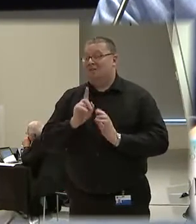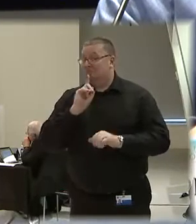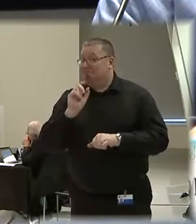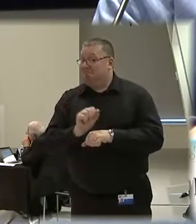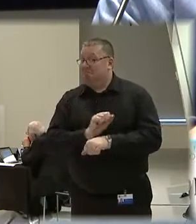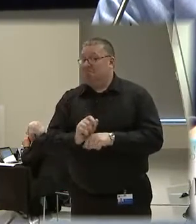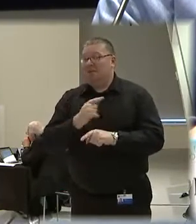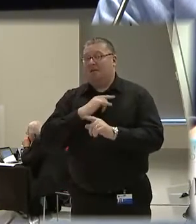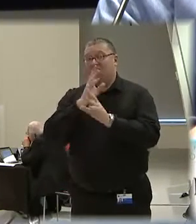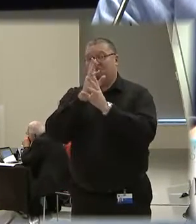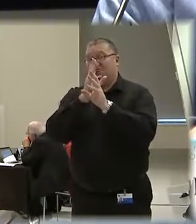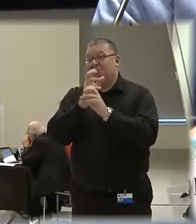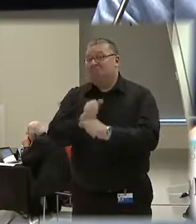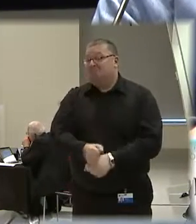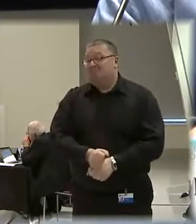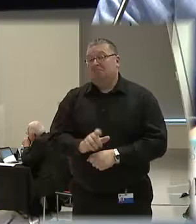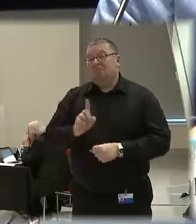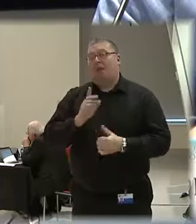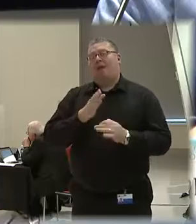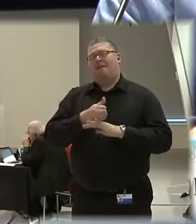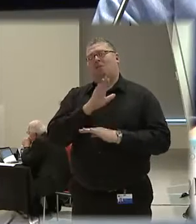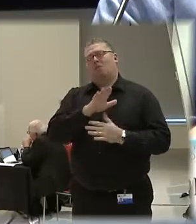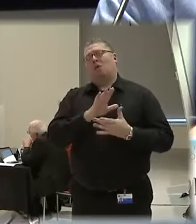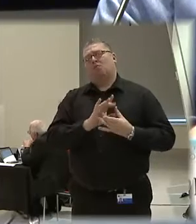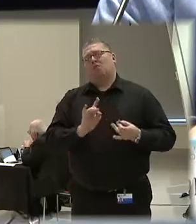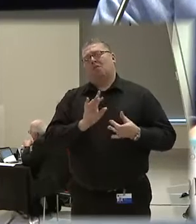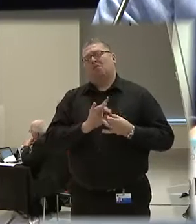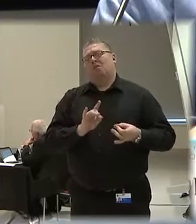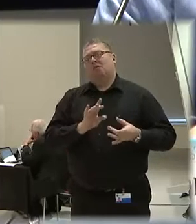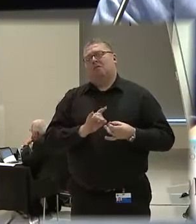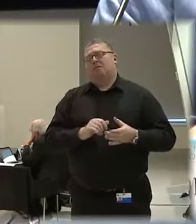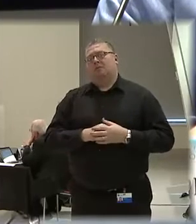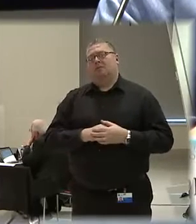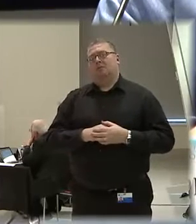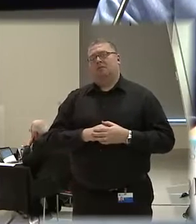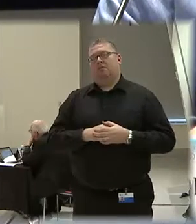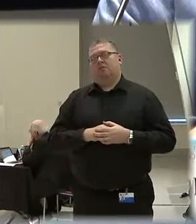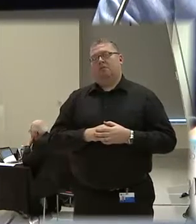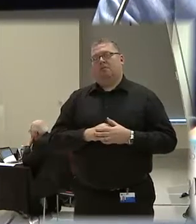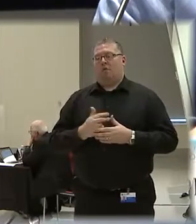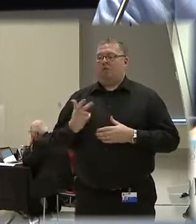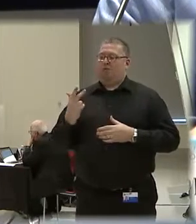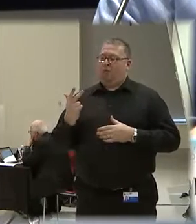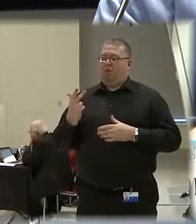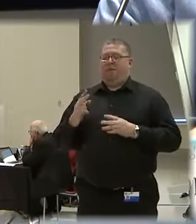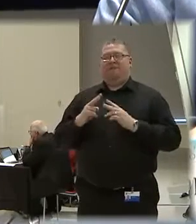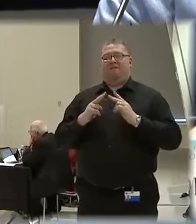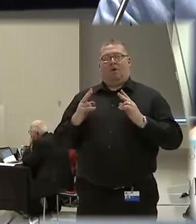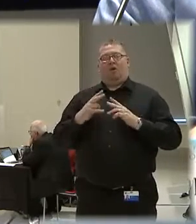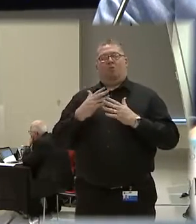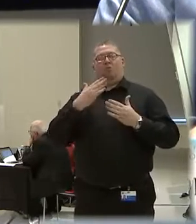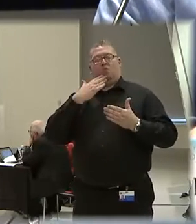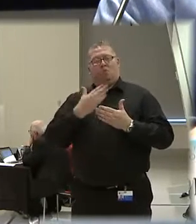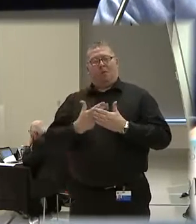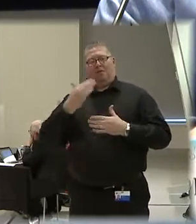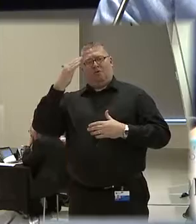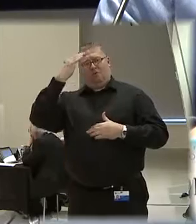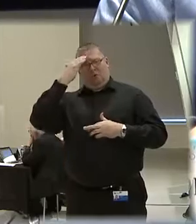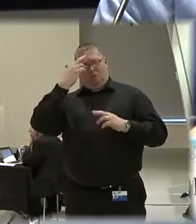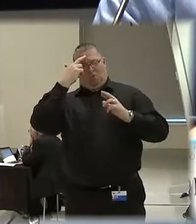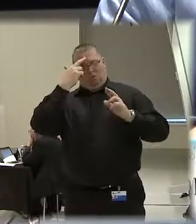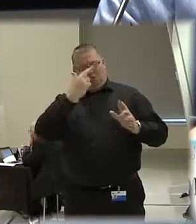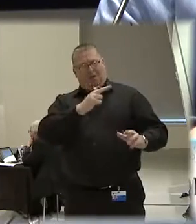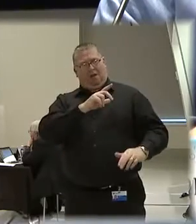really fascinating after your remarks, three very well-known, respected